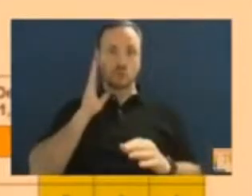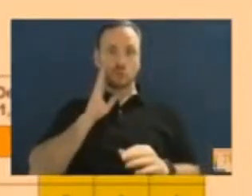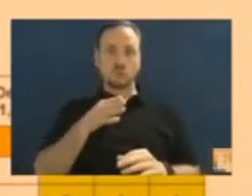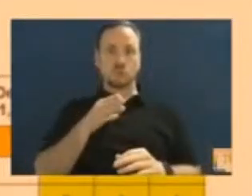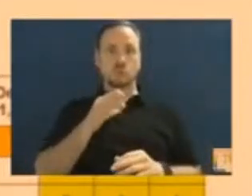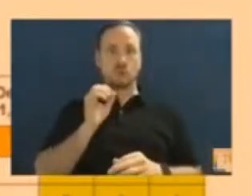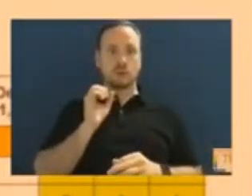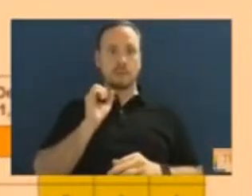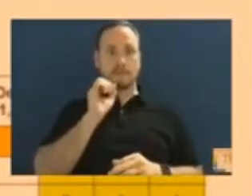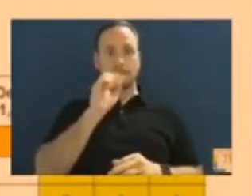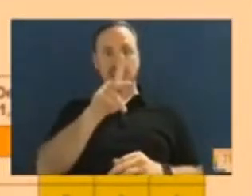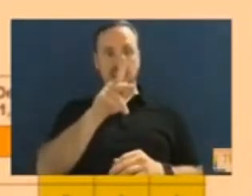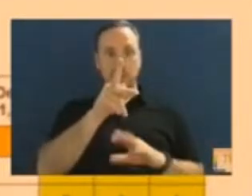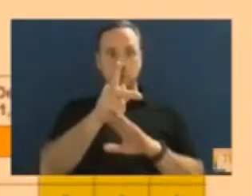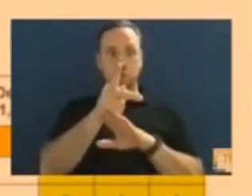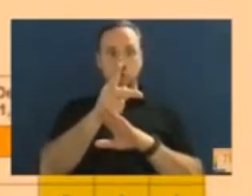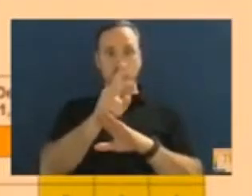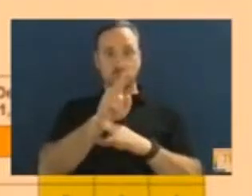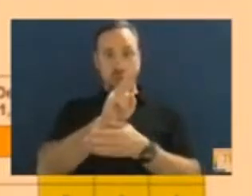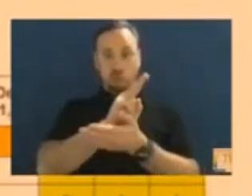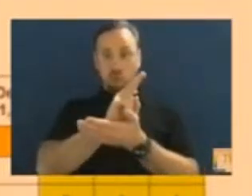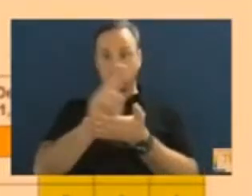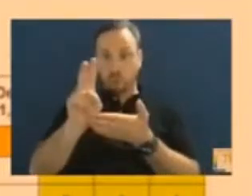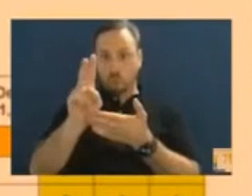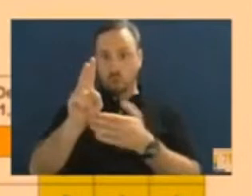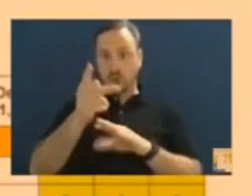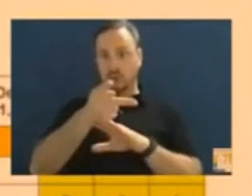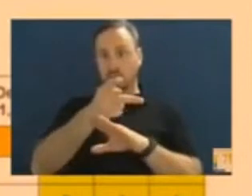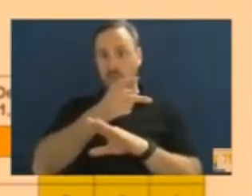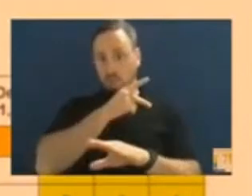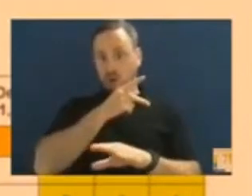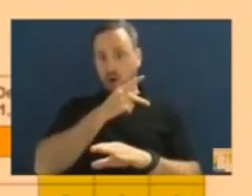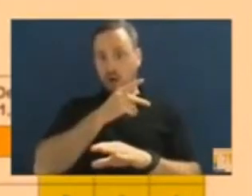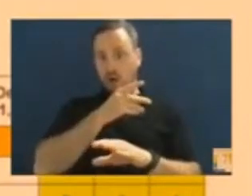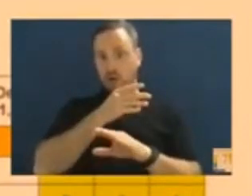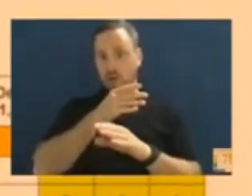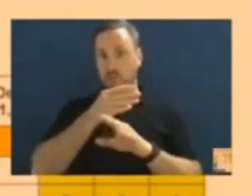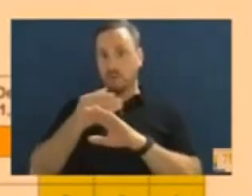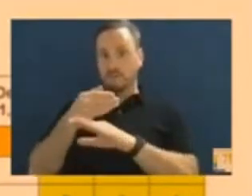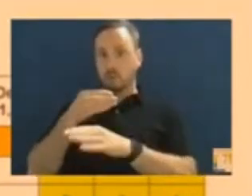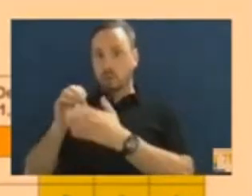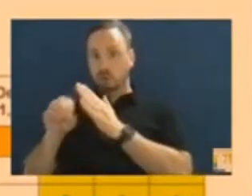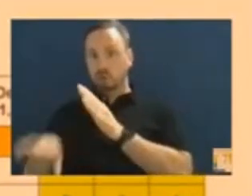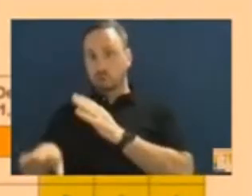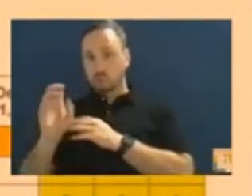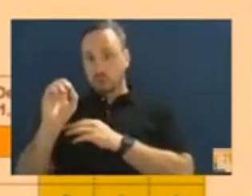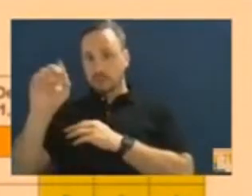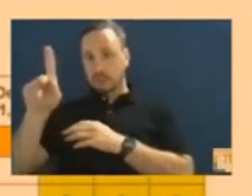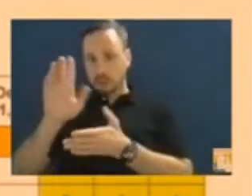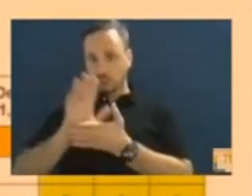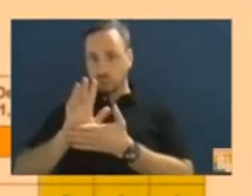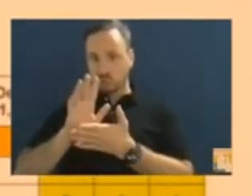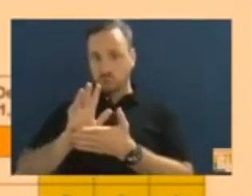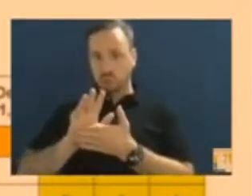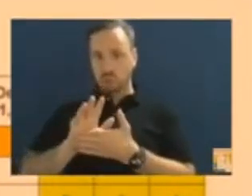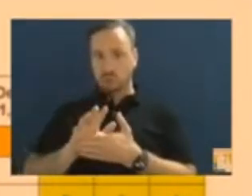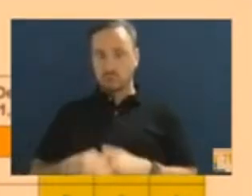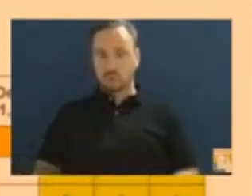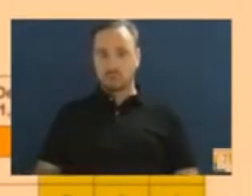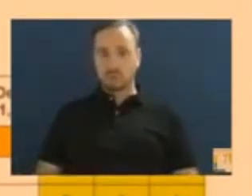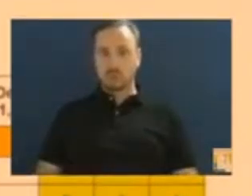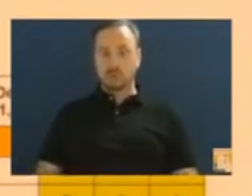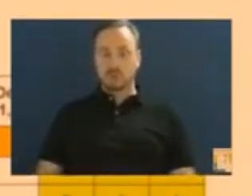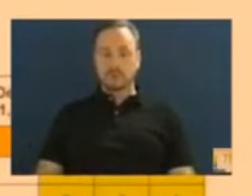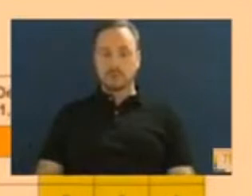weeks prior to students returning in that particular rotation. They'll return to their buildings 2 weeks